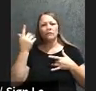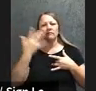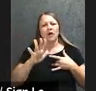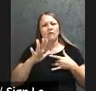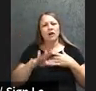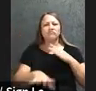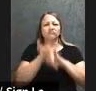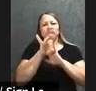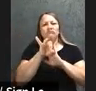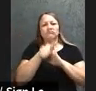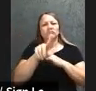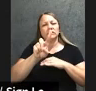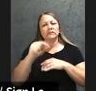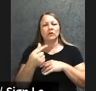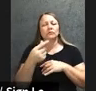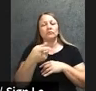about access to